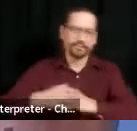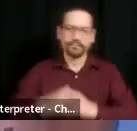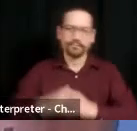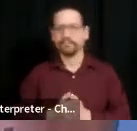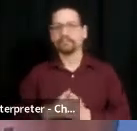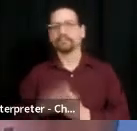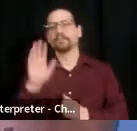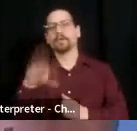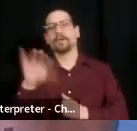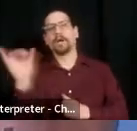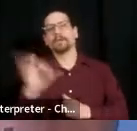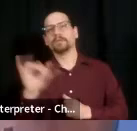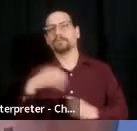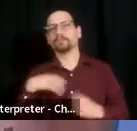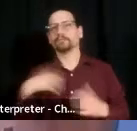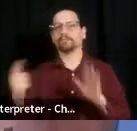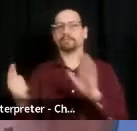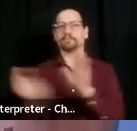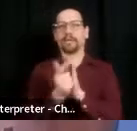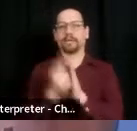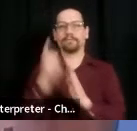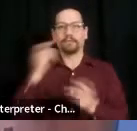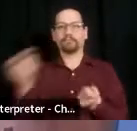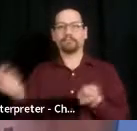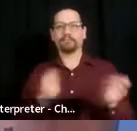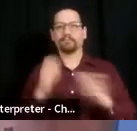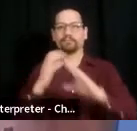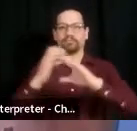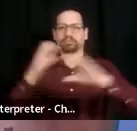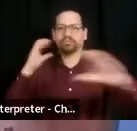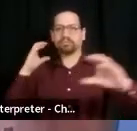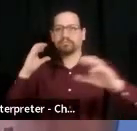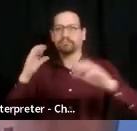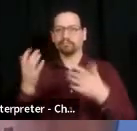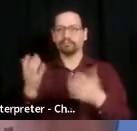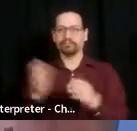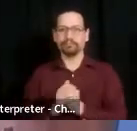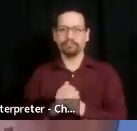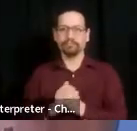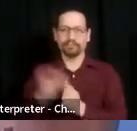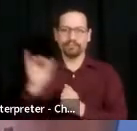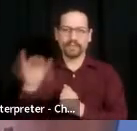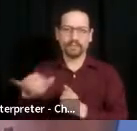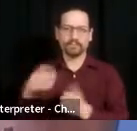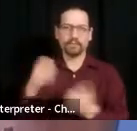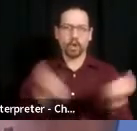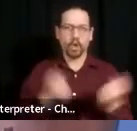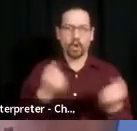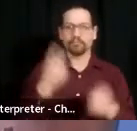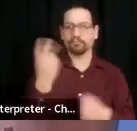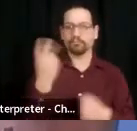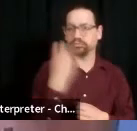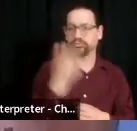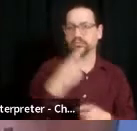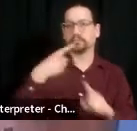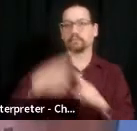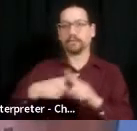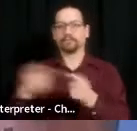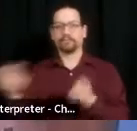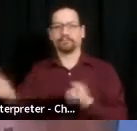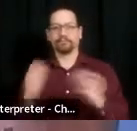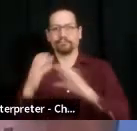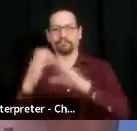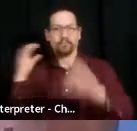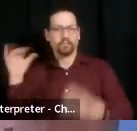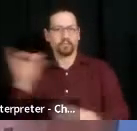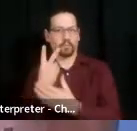in effect until midnight tonight. So we'll align the travel ban and the tractor trailer ban so that